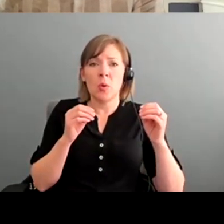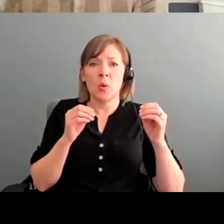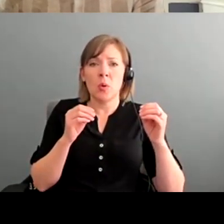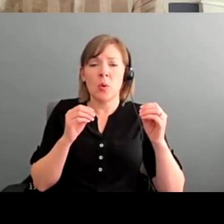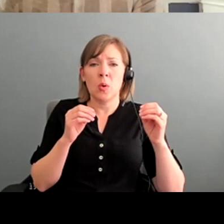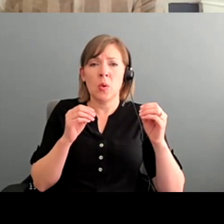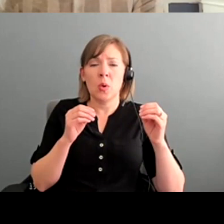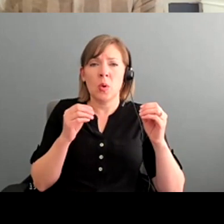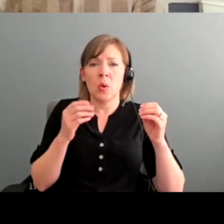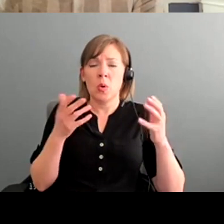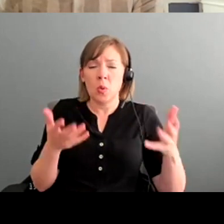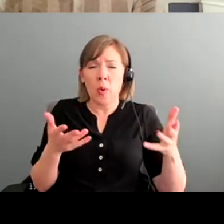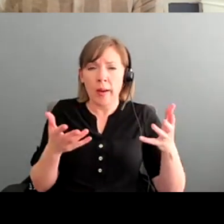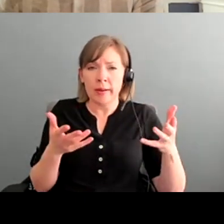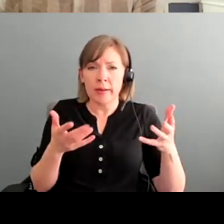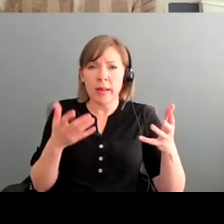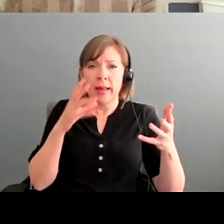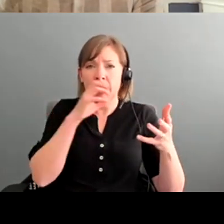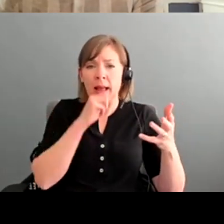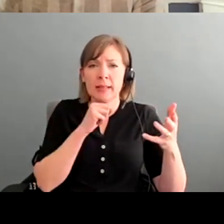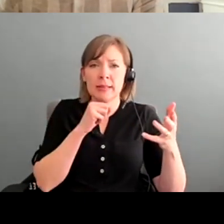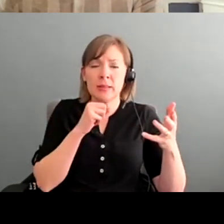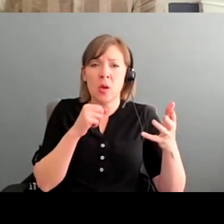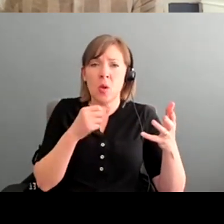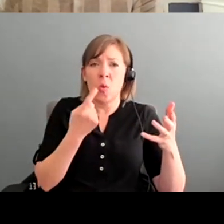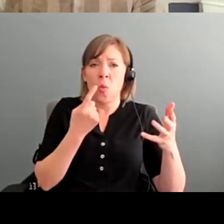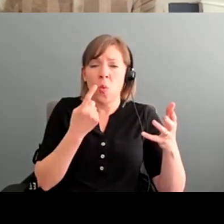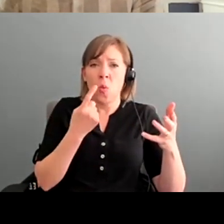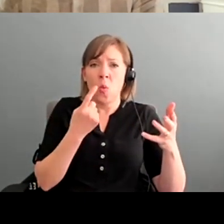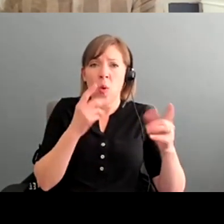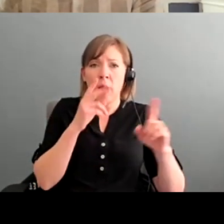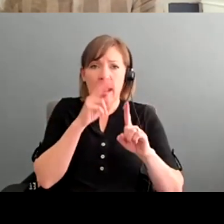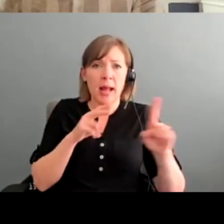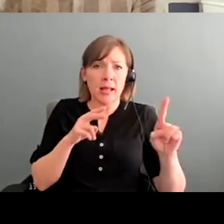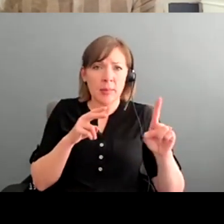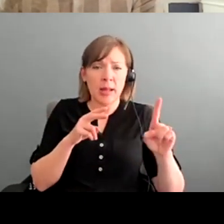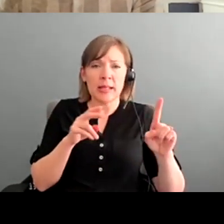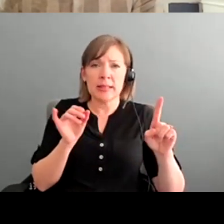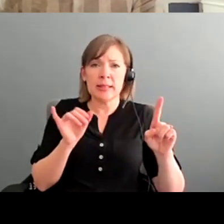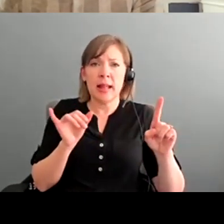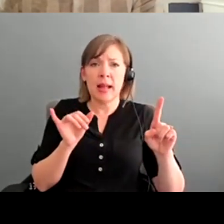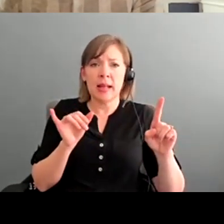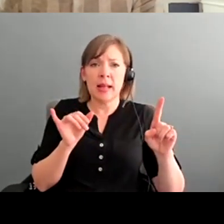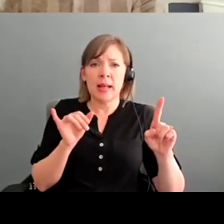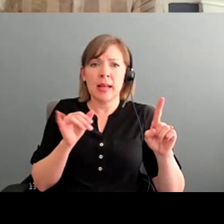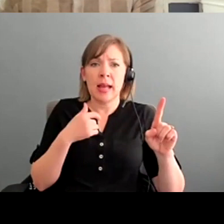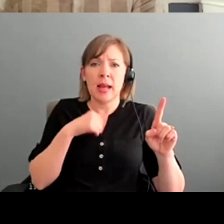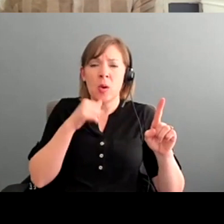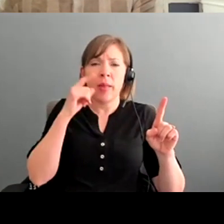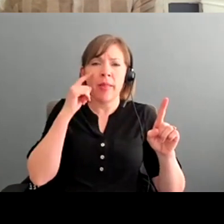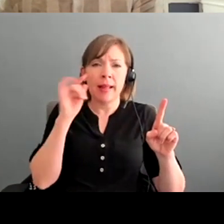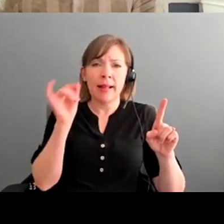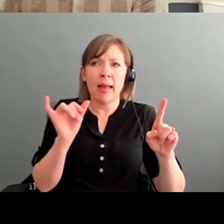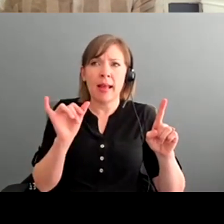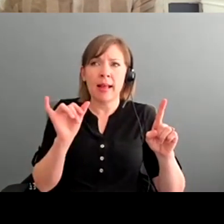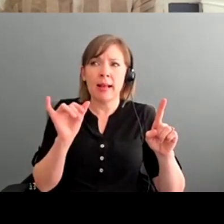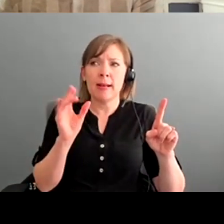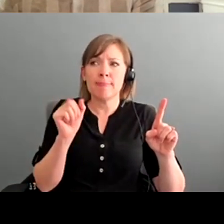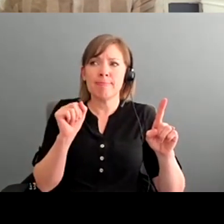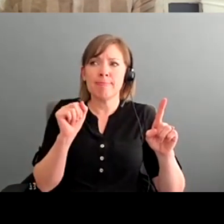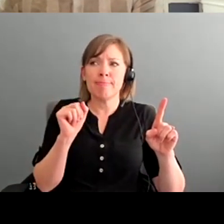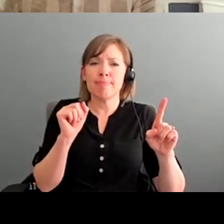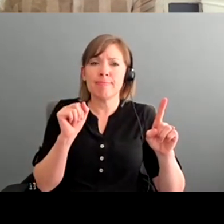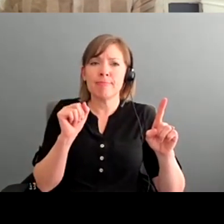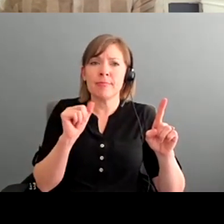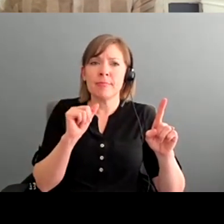so what? I guess like you, one aspect is like I don't think like